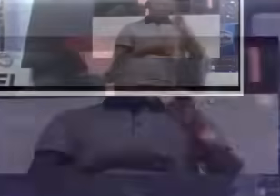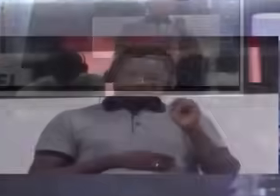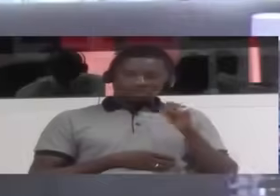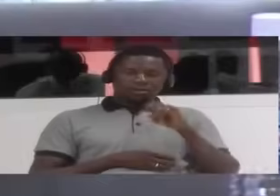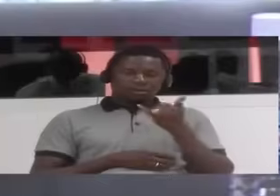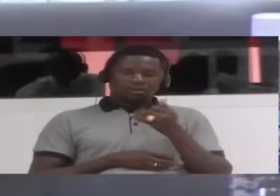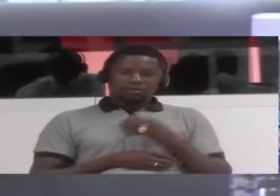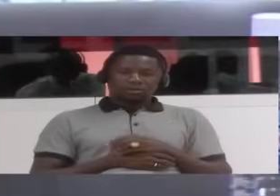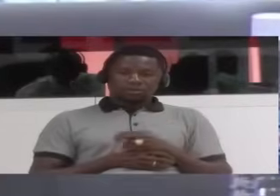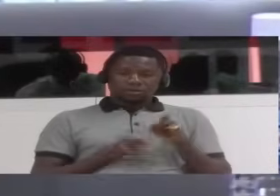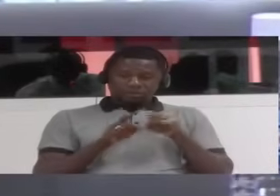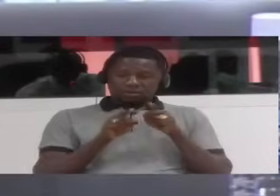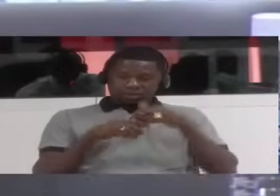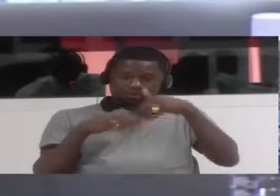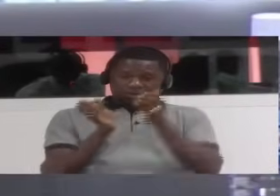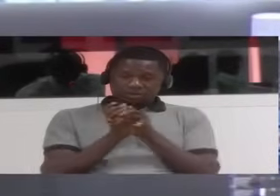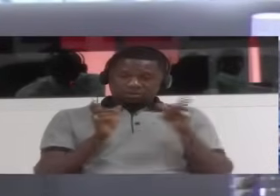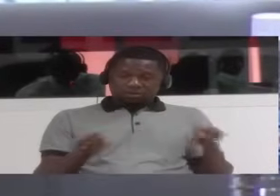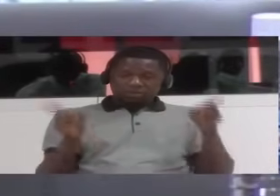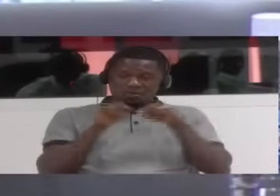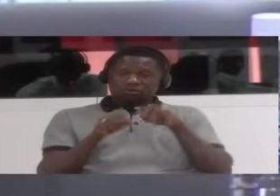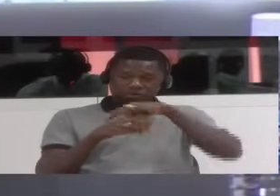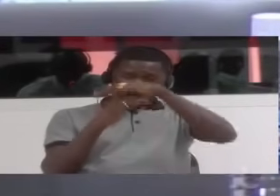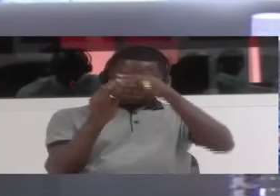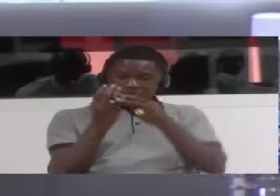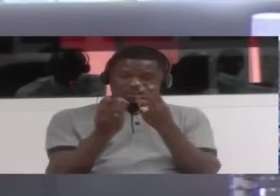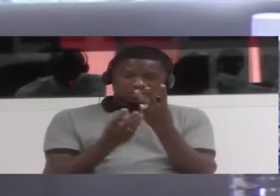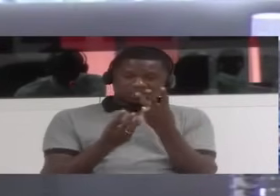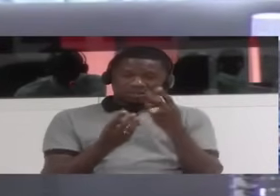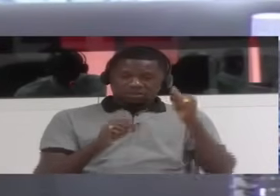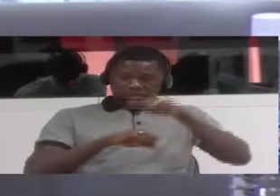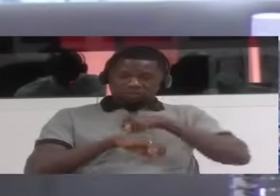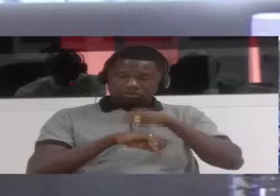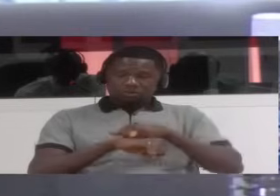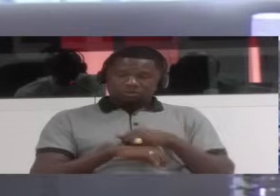it's the same group that participated in all these three tortures. Yes.